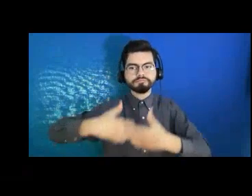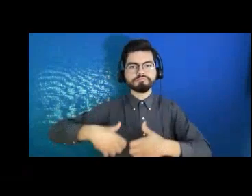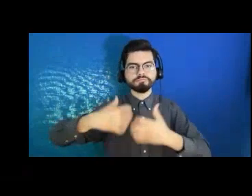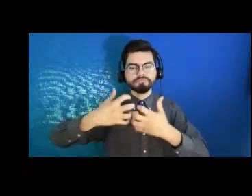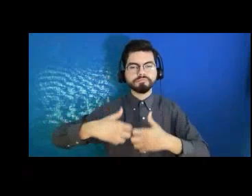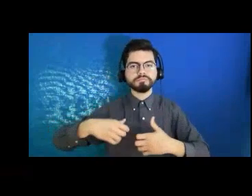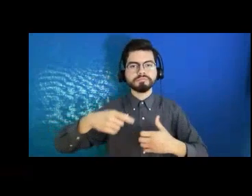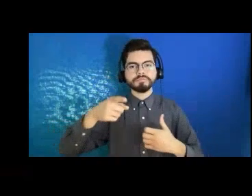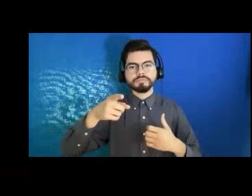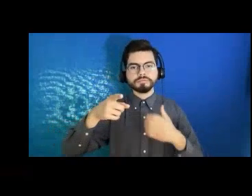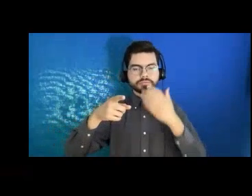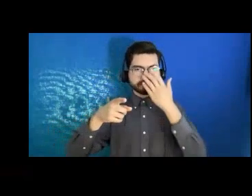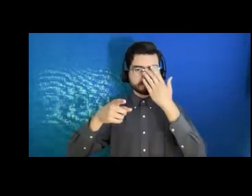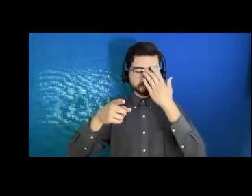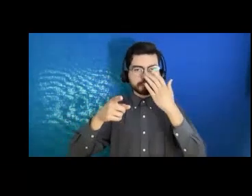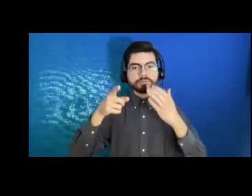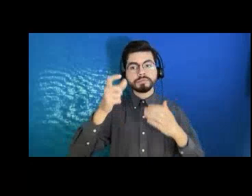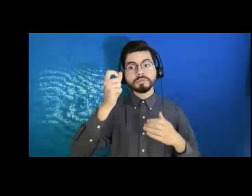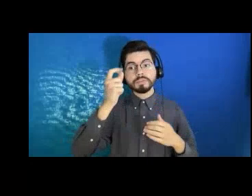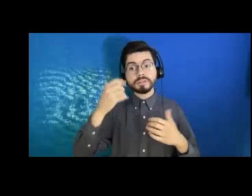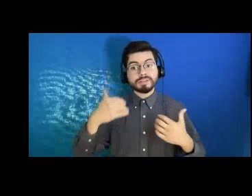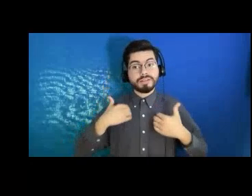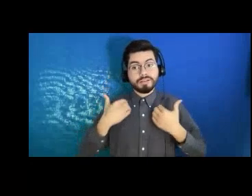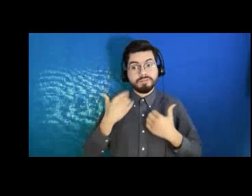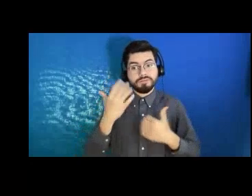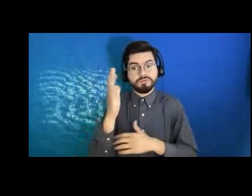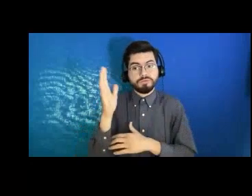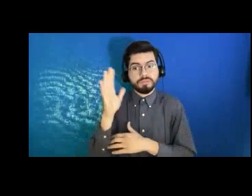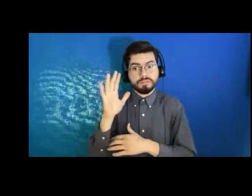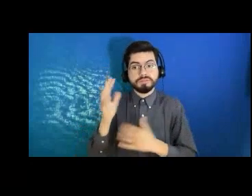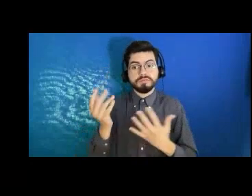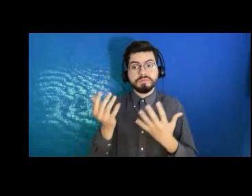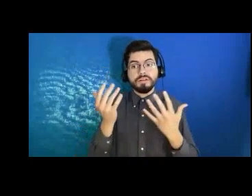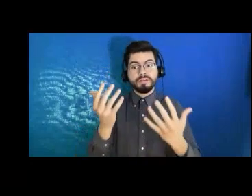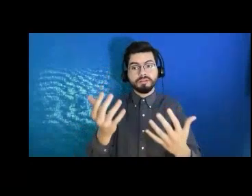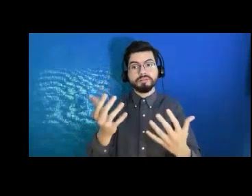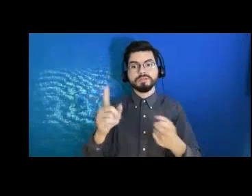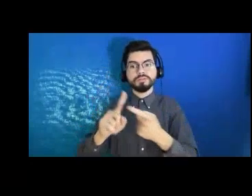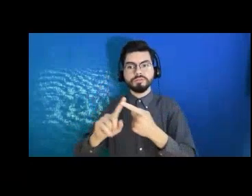those young trees. They're going to connect fire from the ground to the crowns.